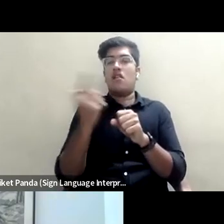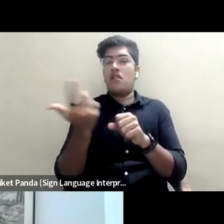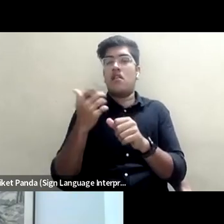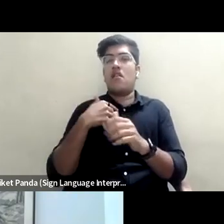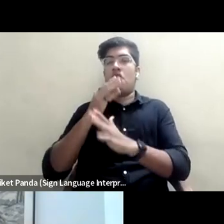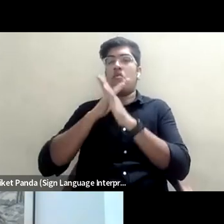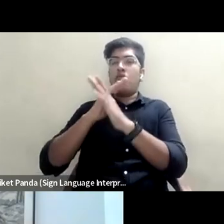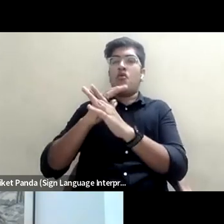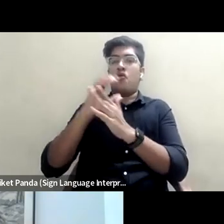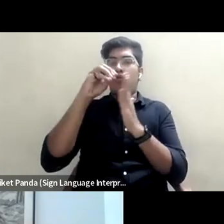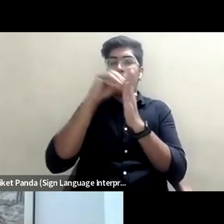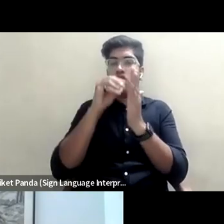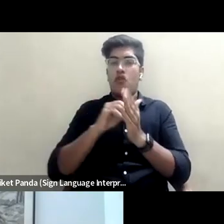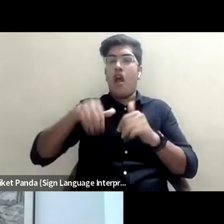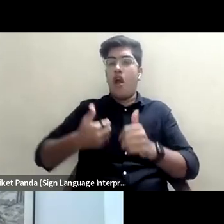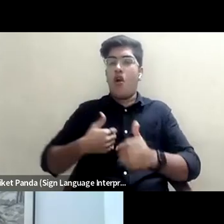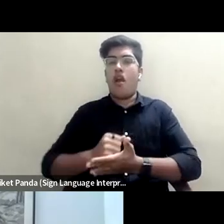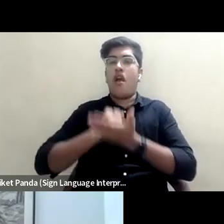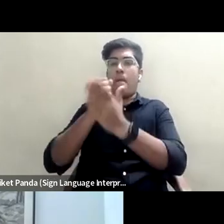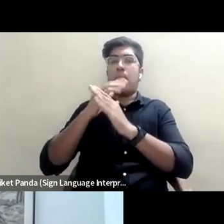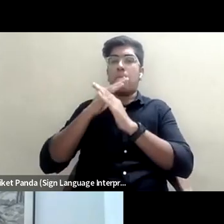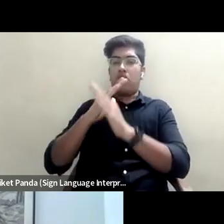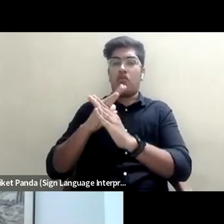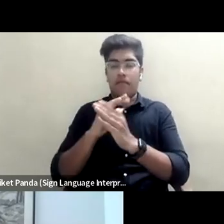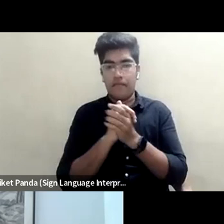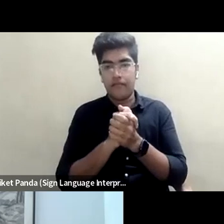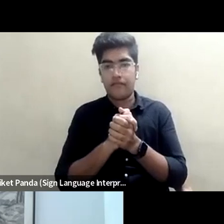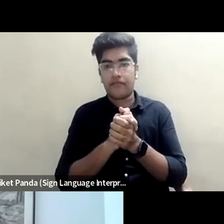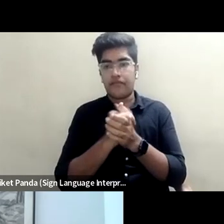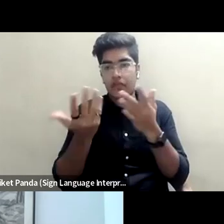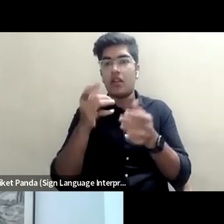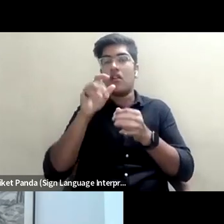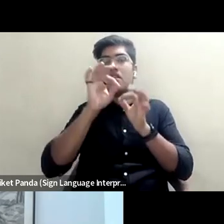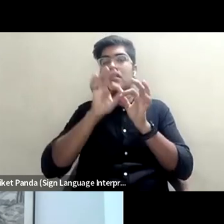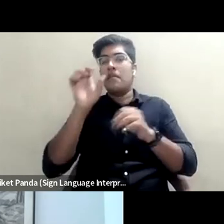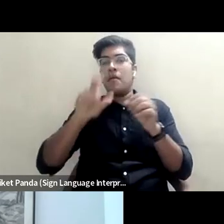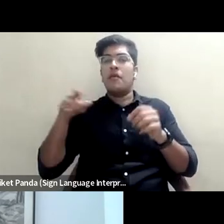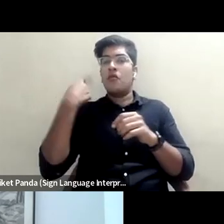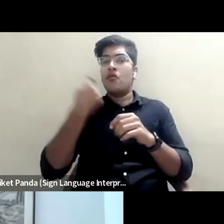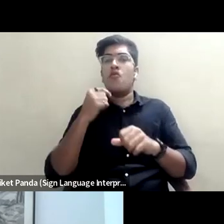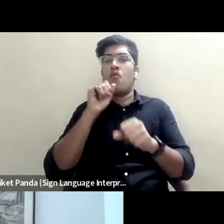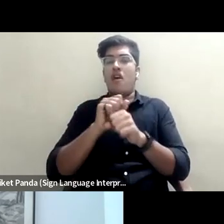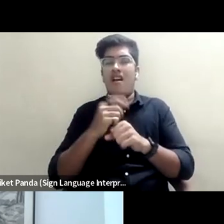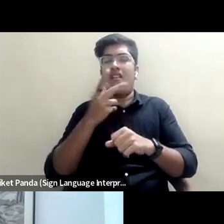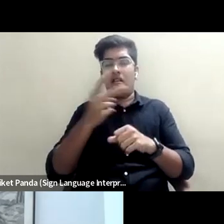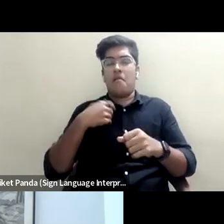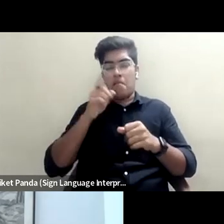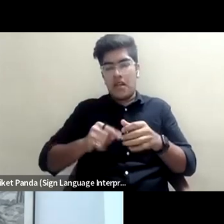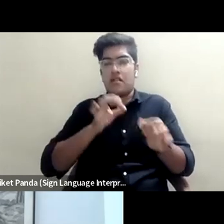to explain what the Constitution means to ordinary working class people. I think